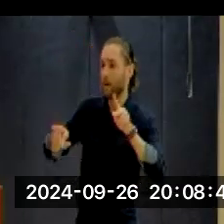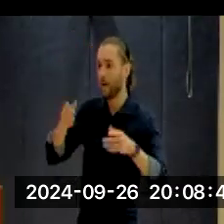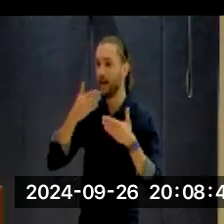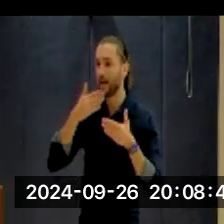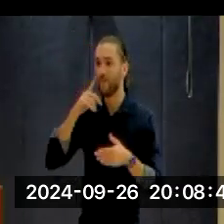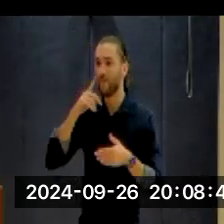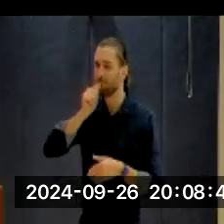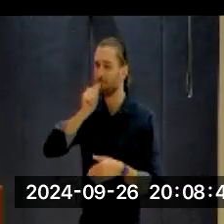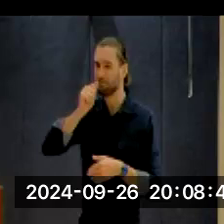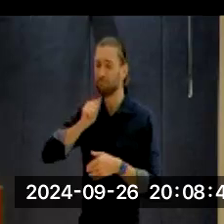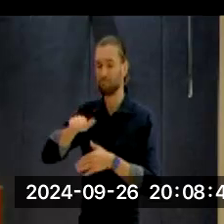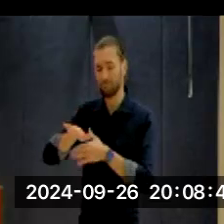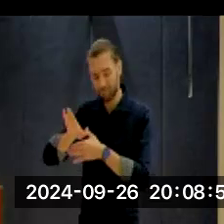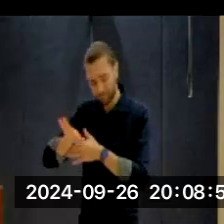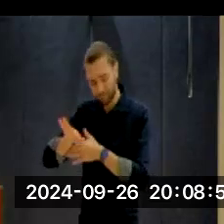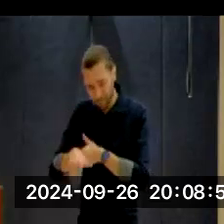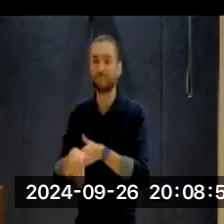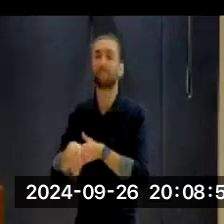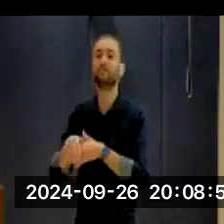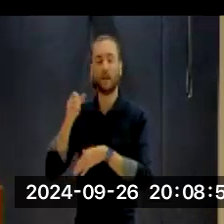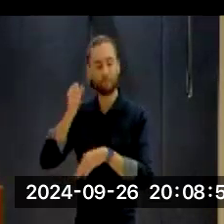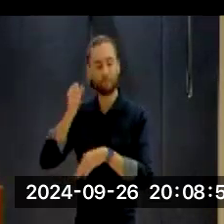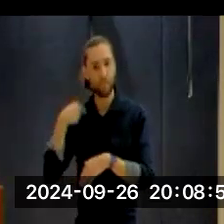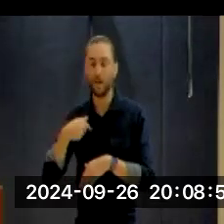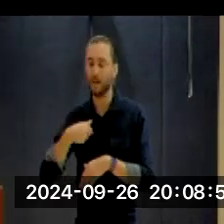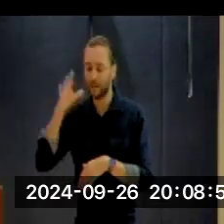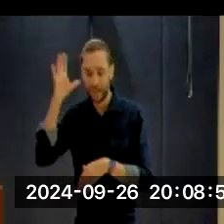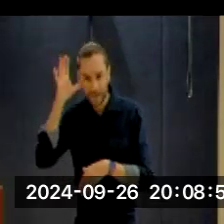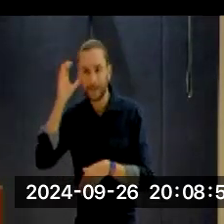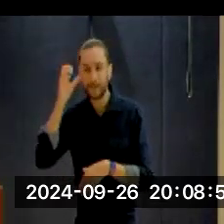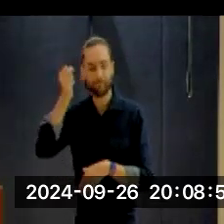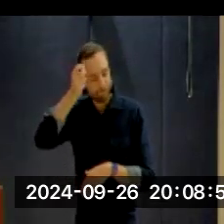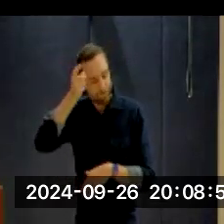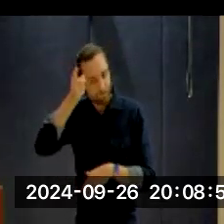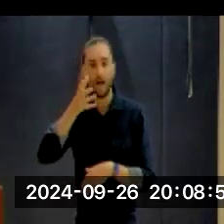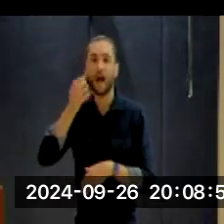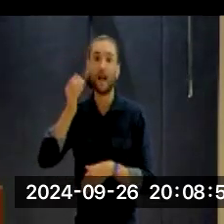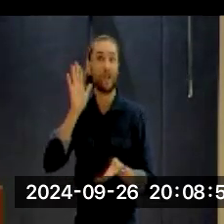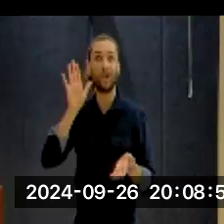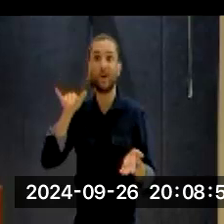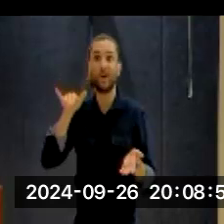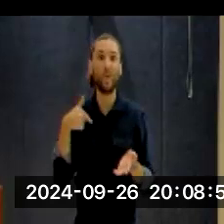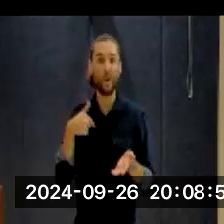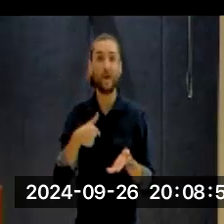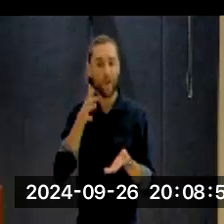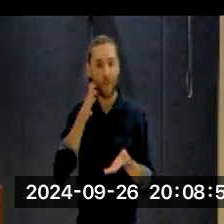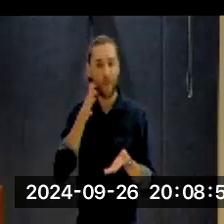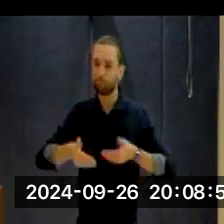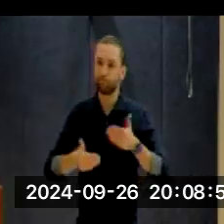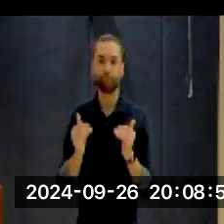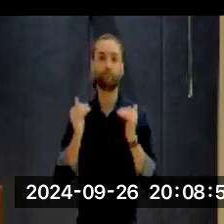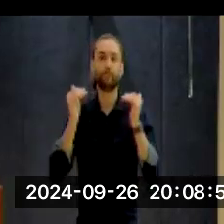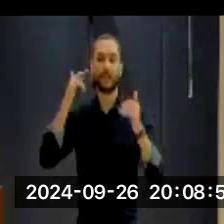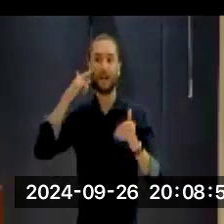in here with us. It's been a long night, but we hear you, we're listening to you, and, you know what, we're gonna make California better.